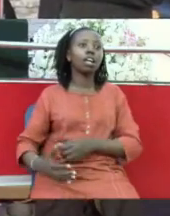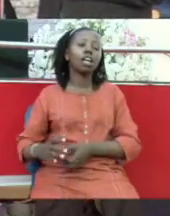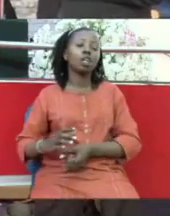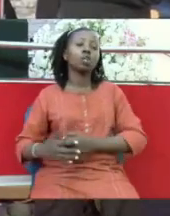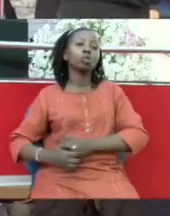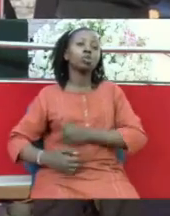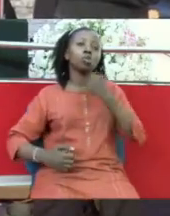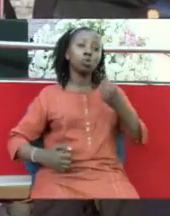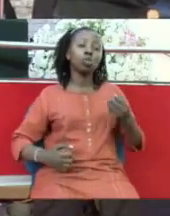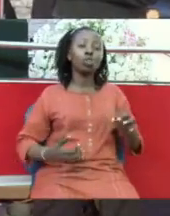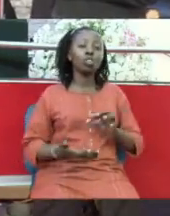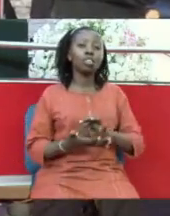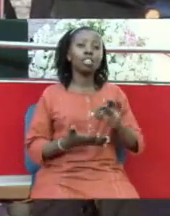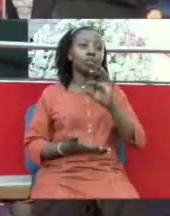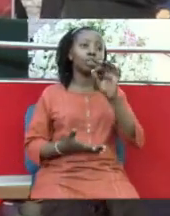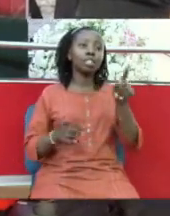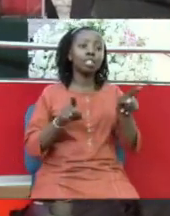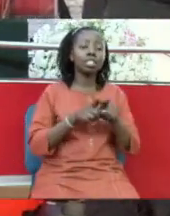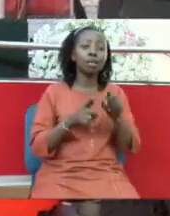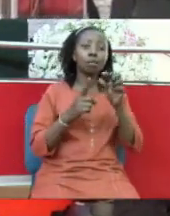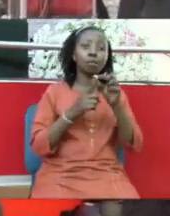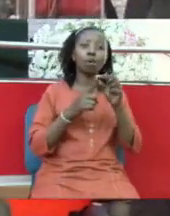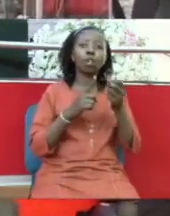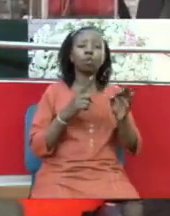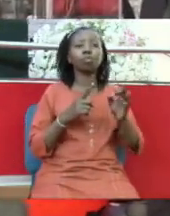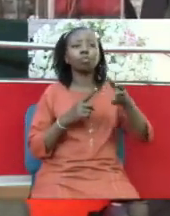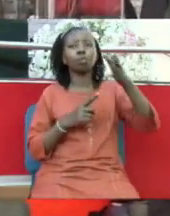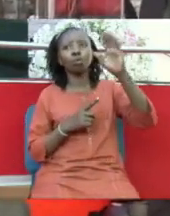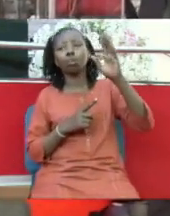of the other weapons that the soldier puts on